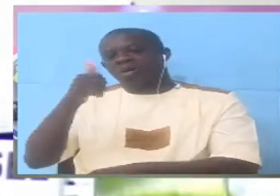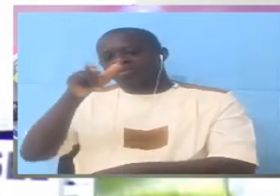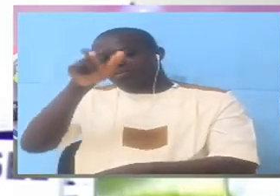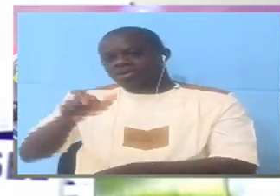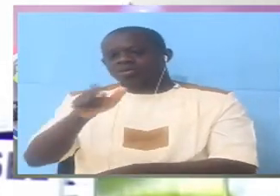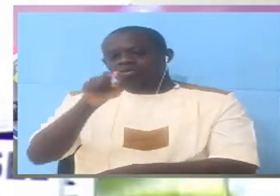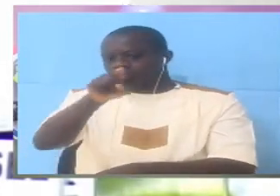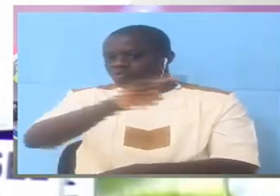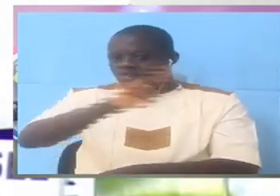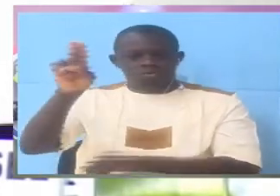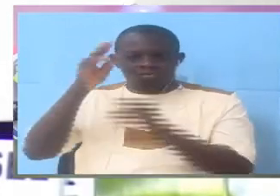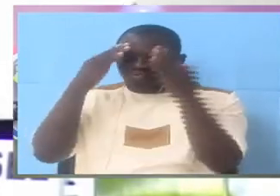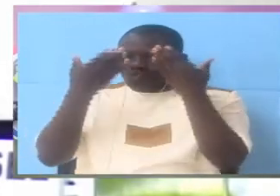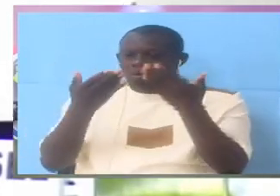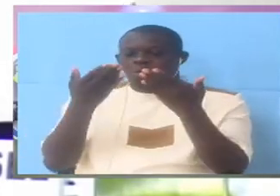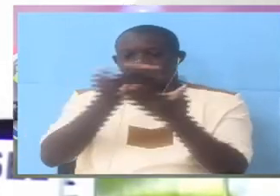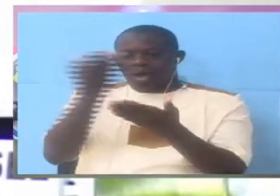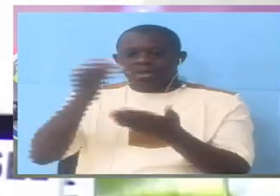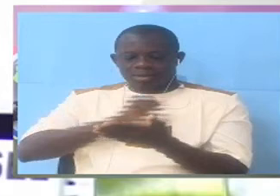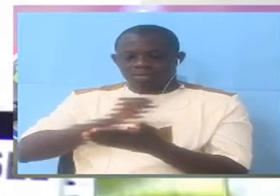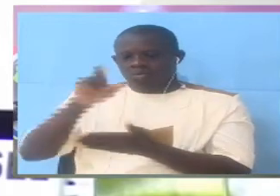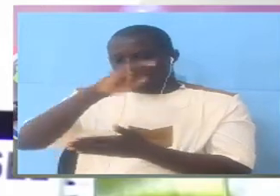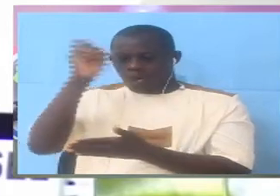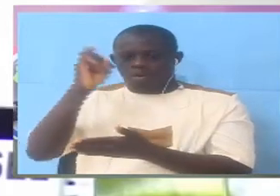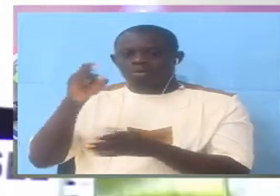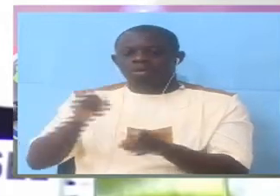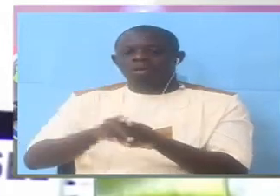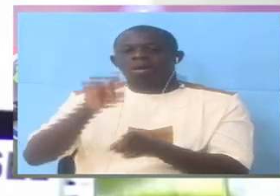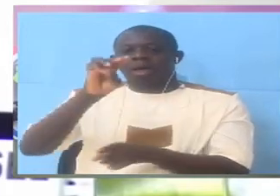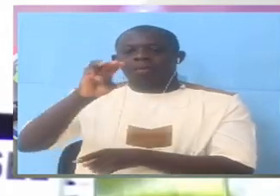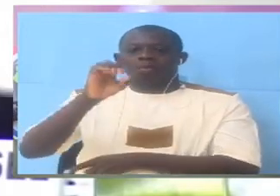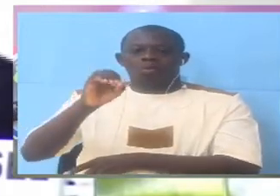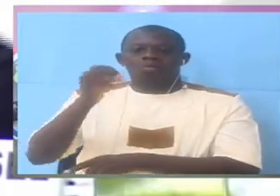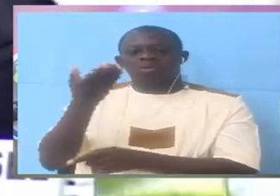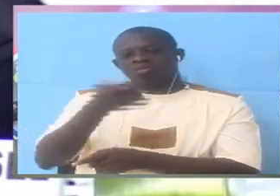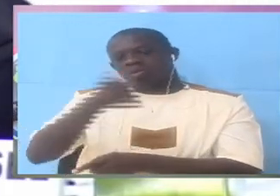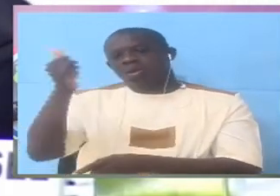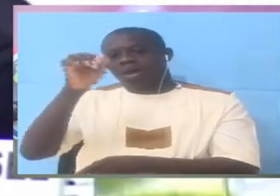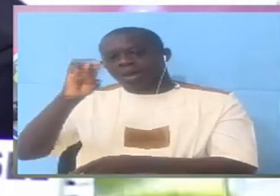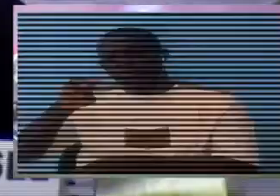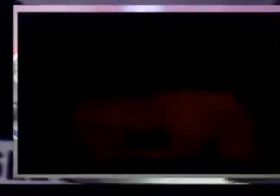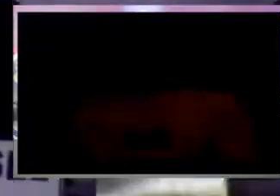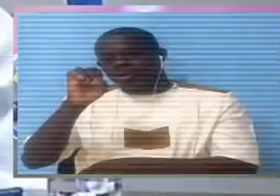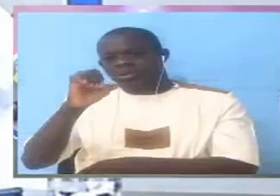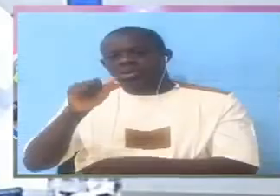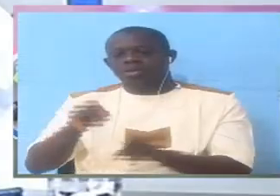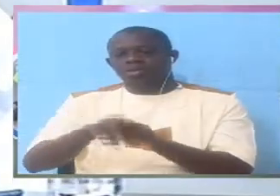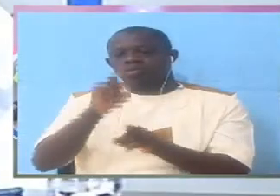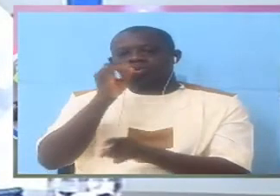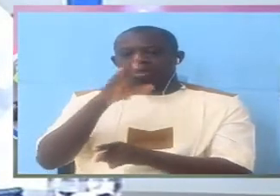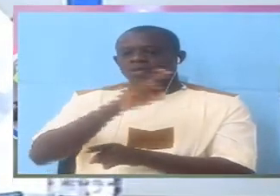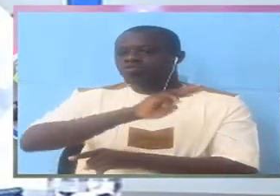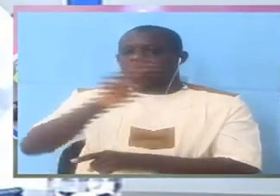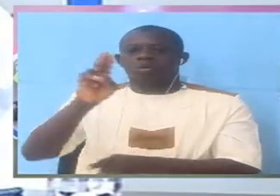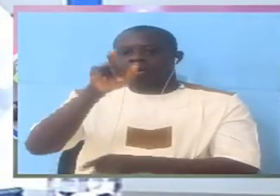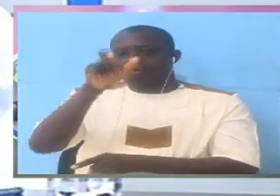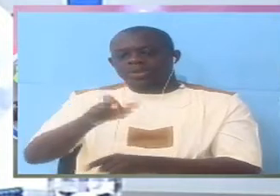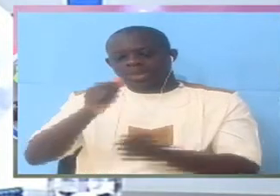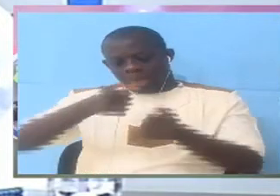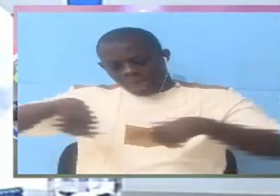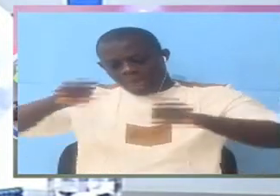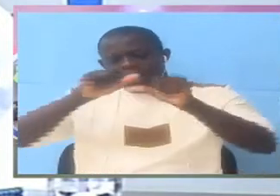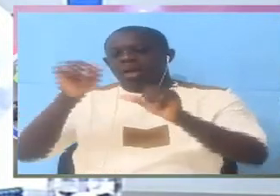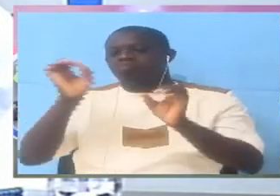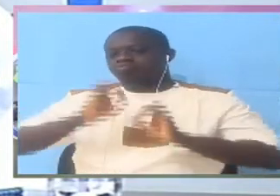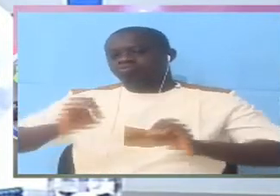worked, Modu Pikajala, and Musa Akinte. You said Musa Akinte was in counter-espionage.